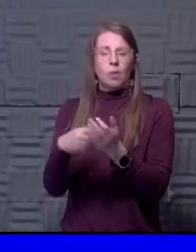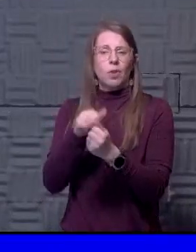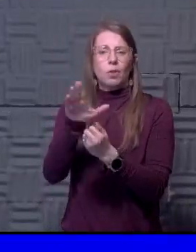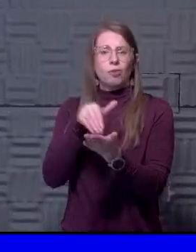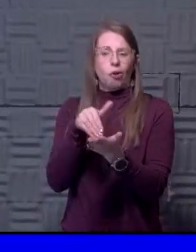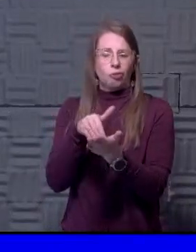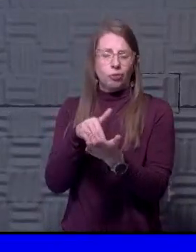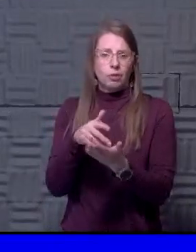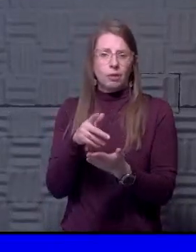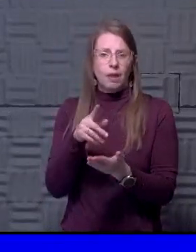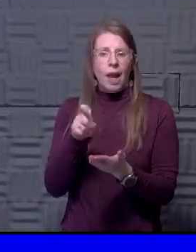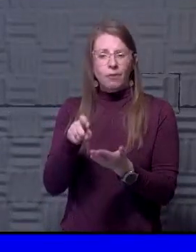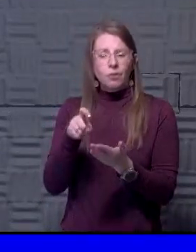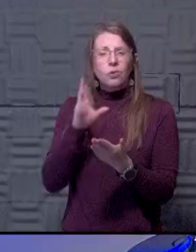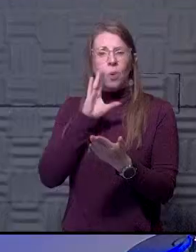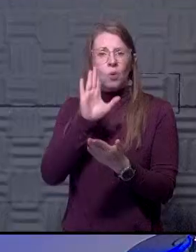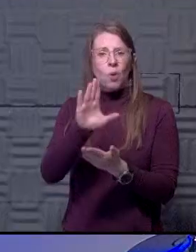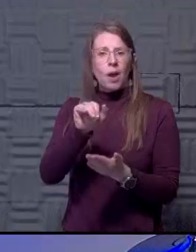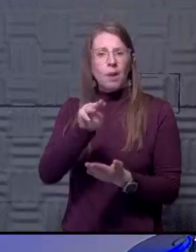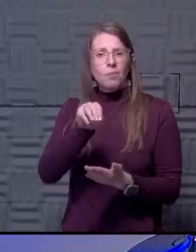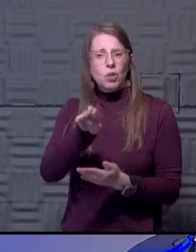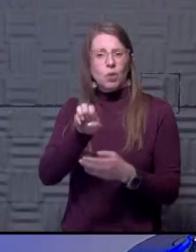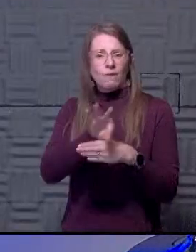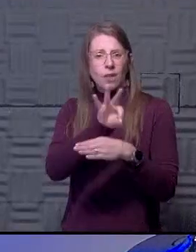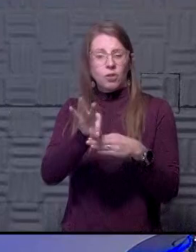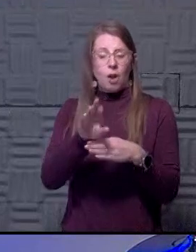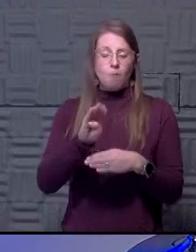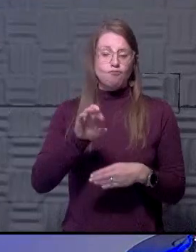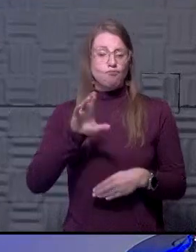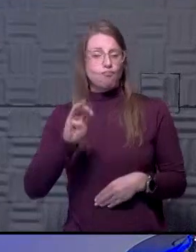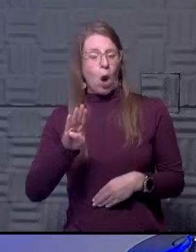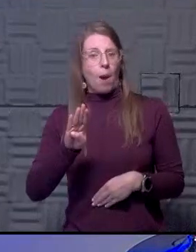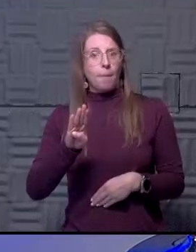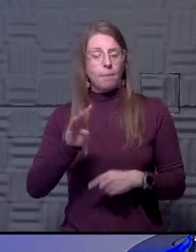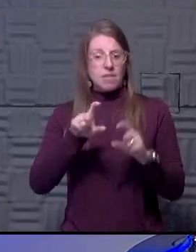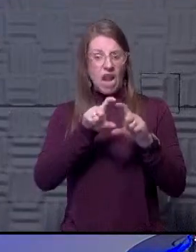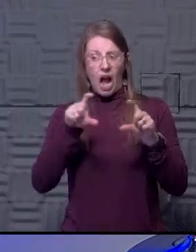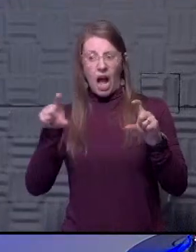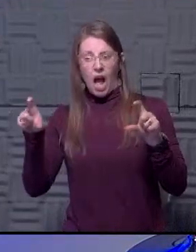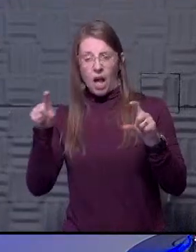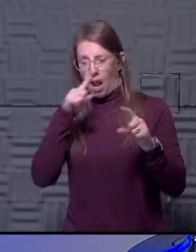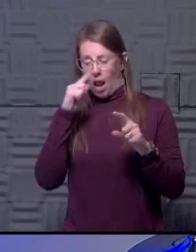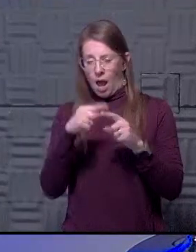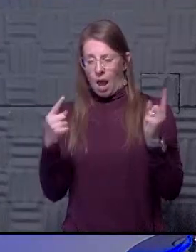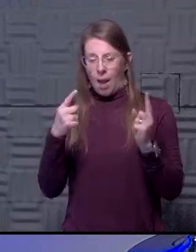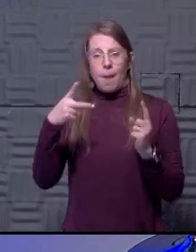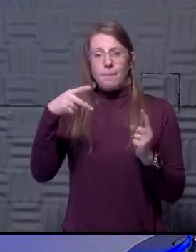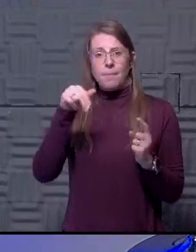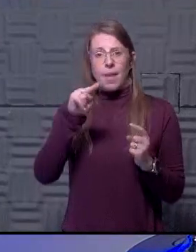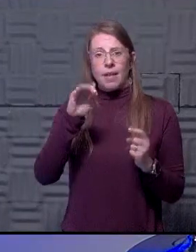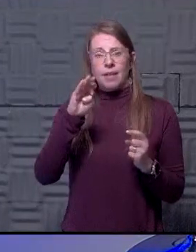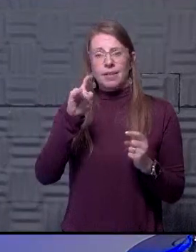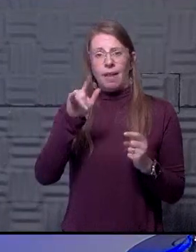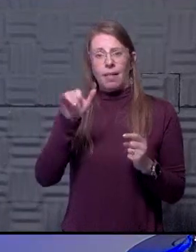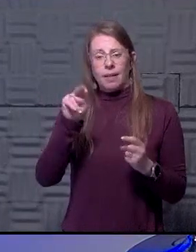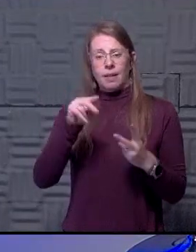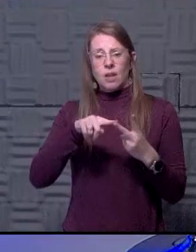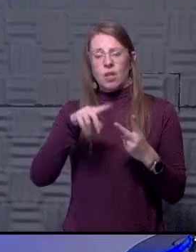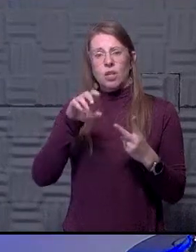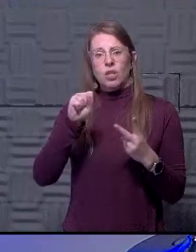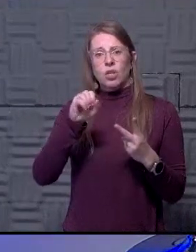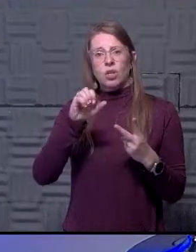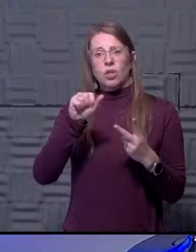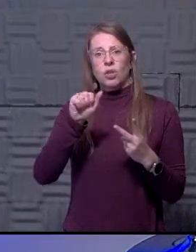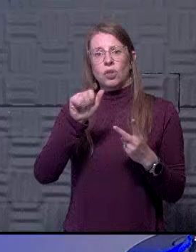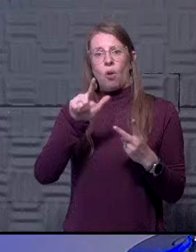or immune function you may have at that time. Barb is highly, in all caps, allergic to penicillin and sulfate. Should she get the